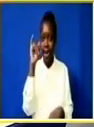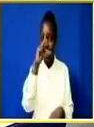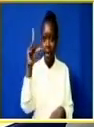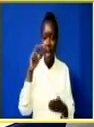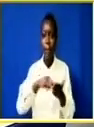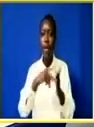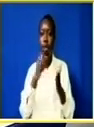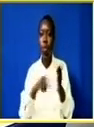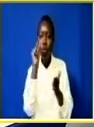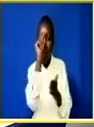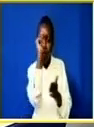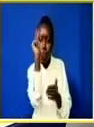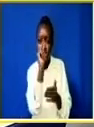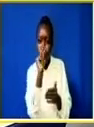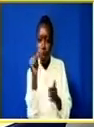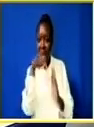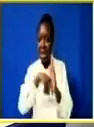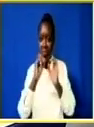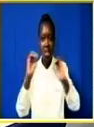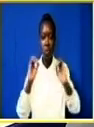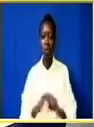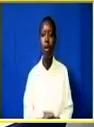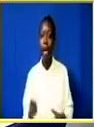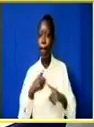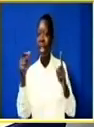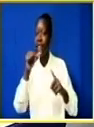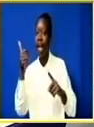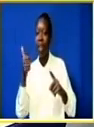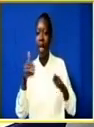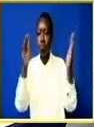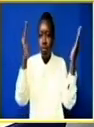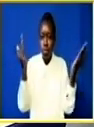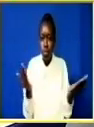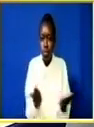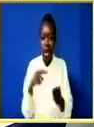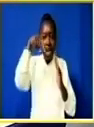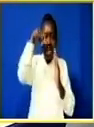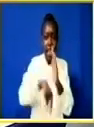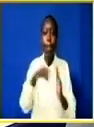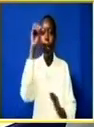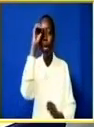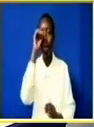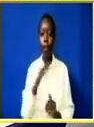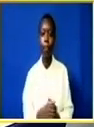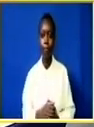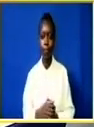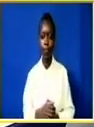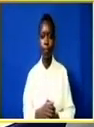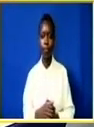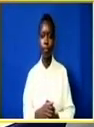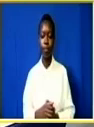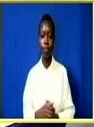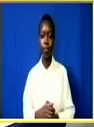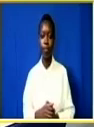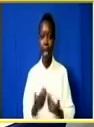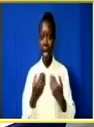shallow channels. Gully erosion? The deep channels. The deep. Yes. When you talk about channel, and you